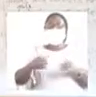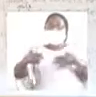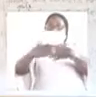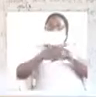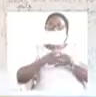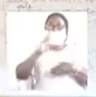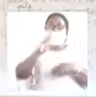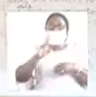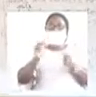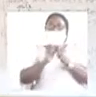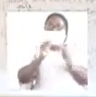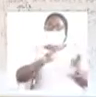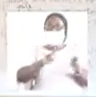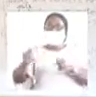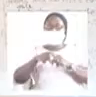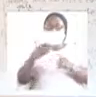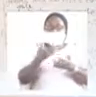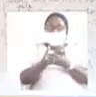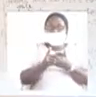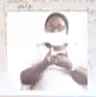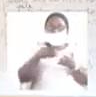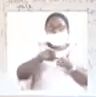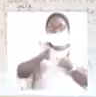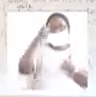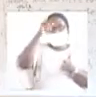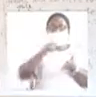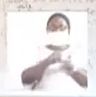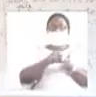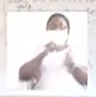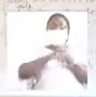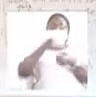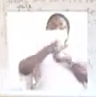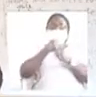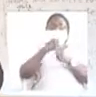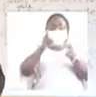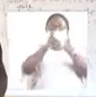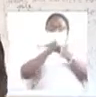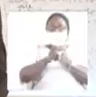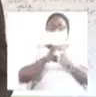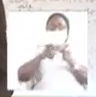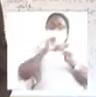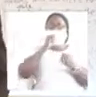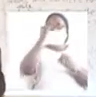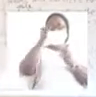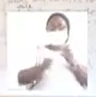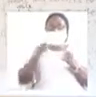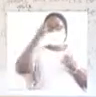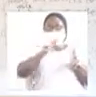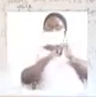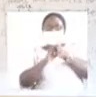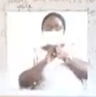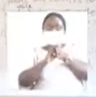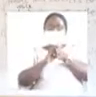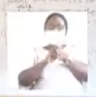it. And this makes such a demand ineffective. For example, Mr. John has